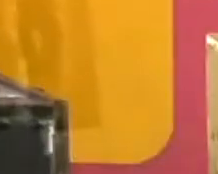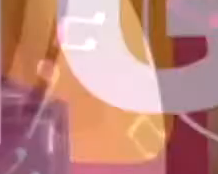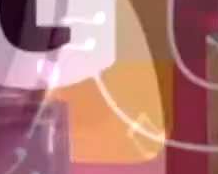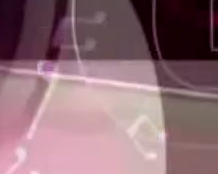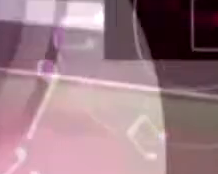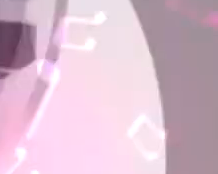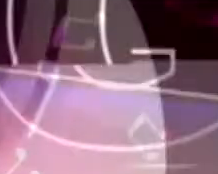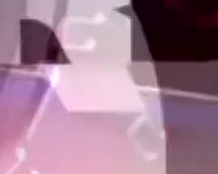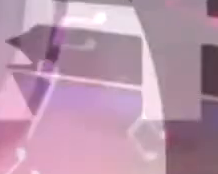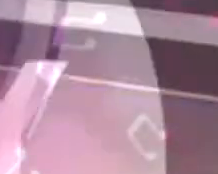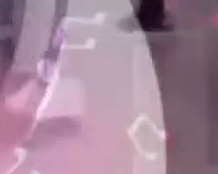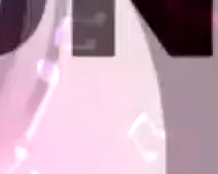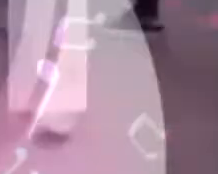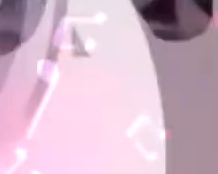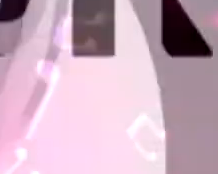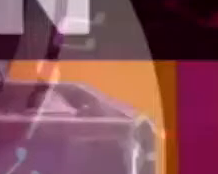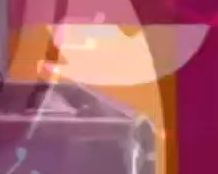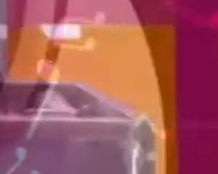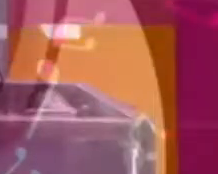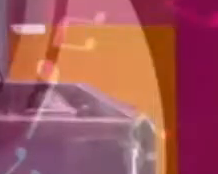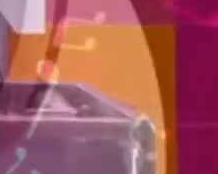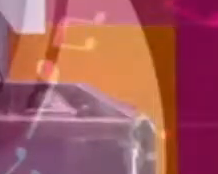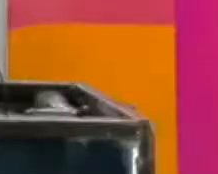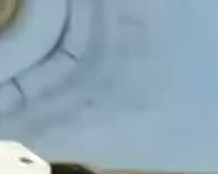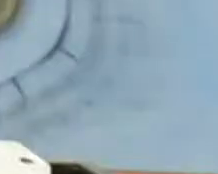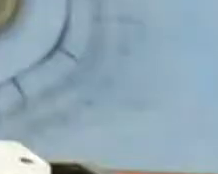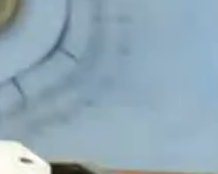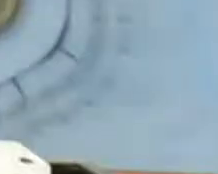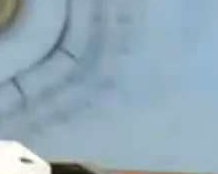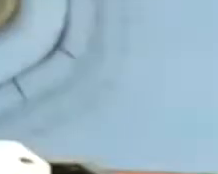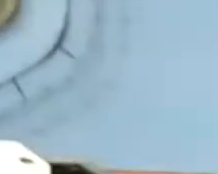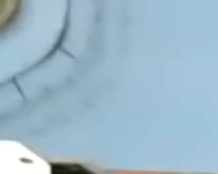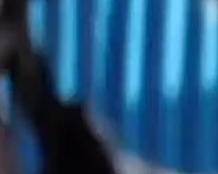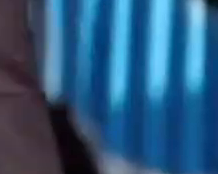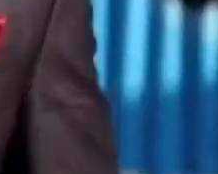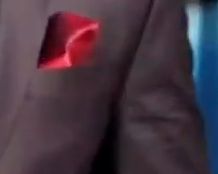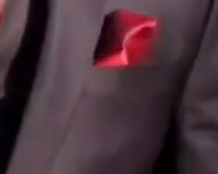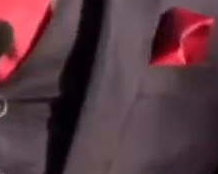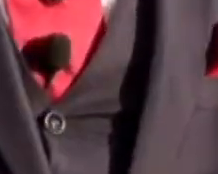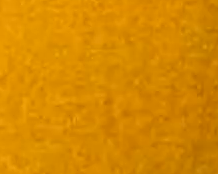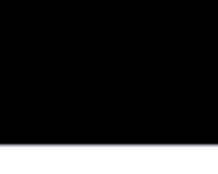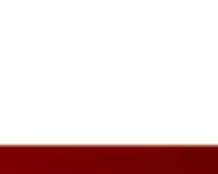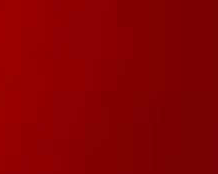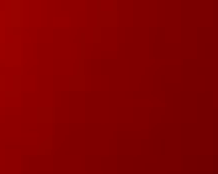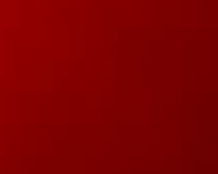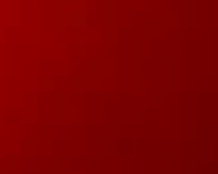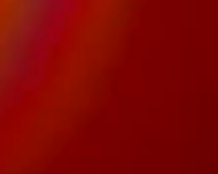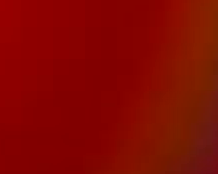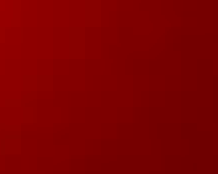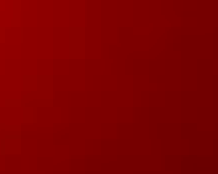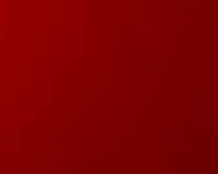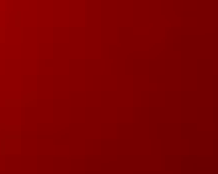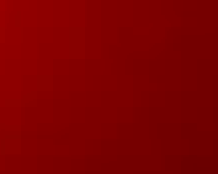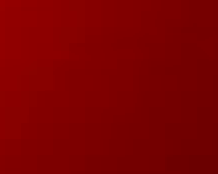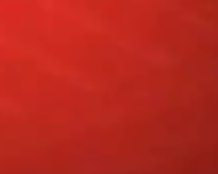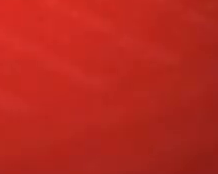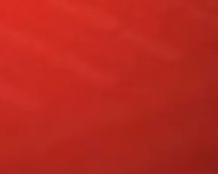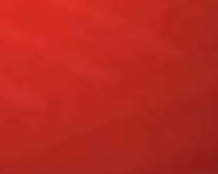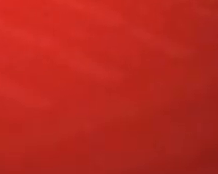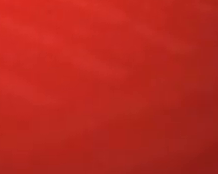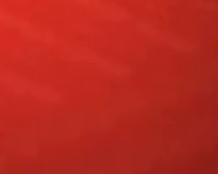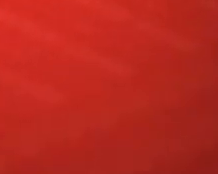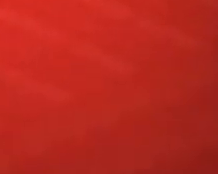There's a song for everyone, every occasion, and every emotion. God bless you.